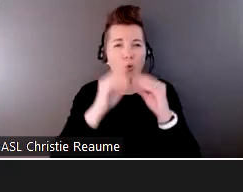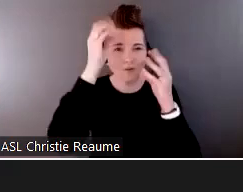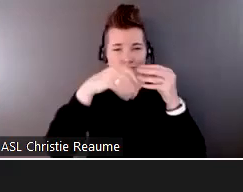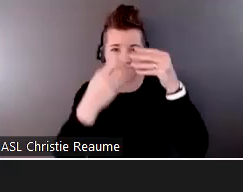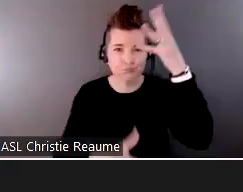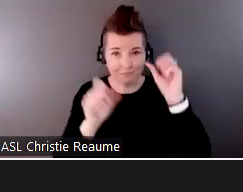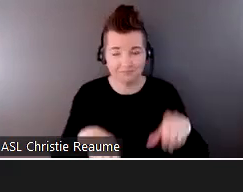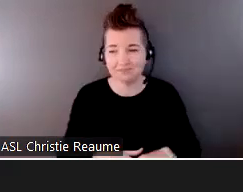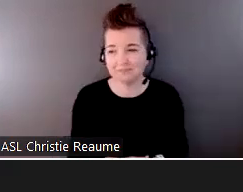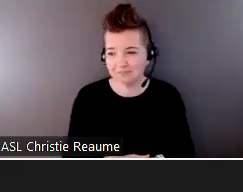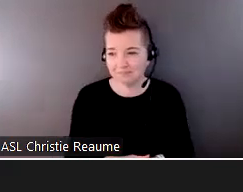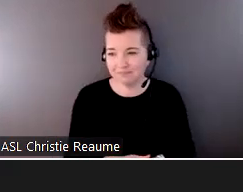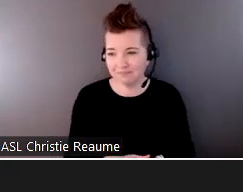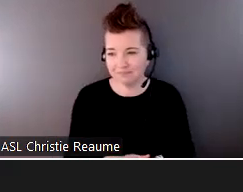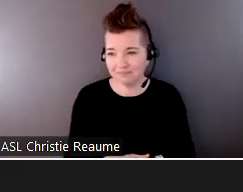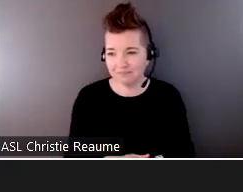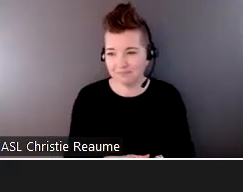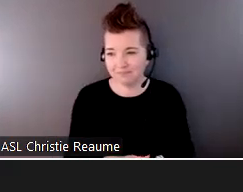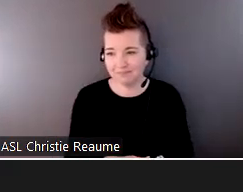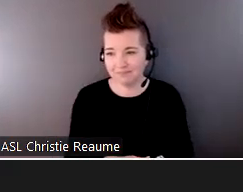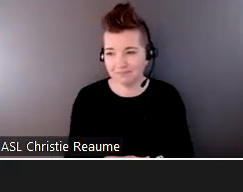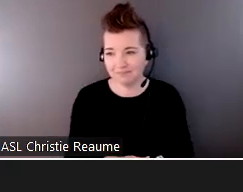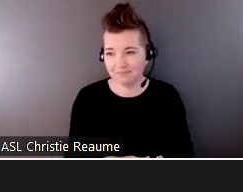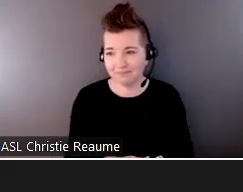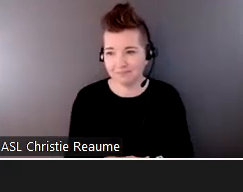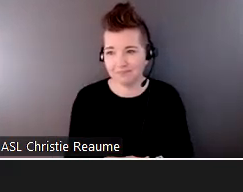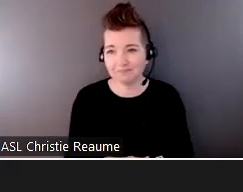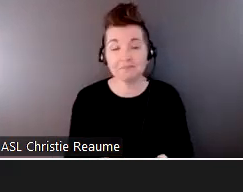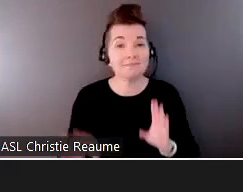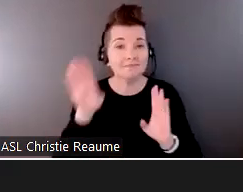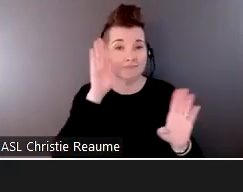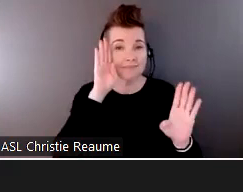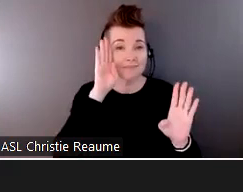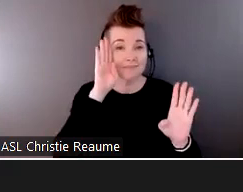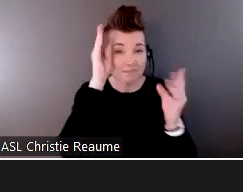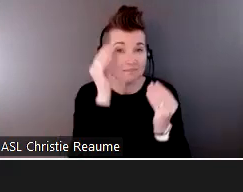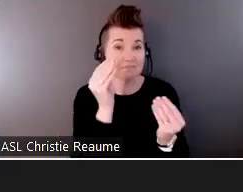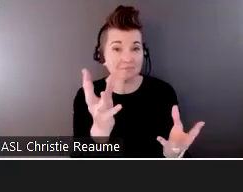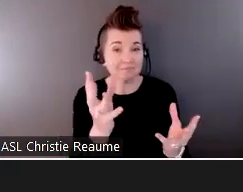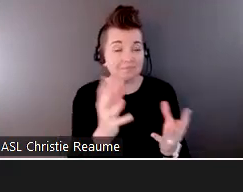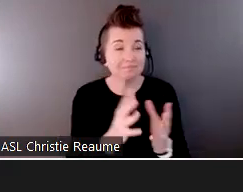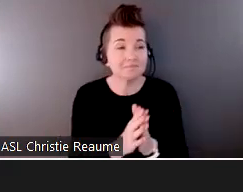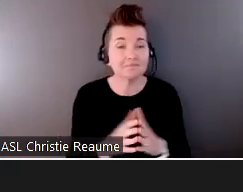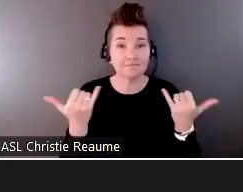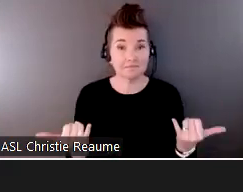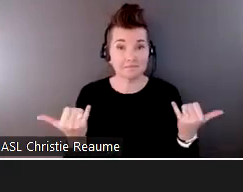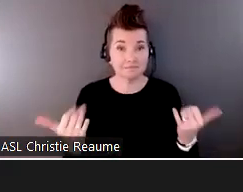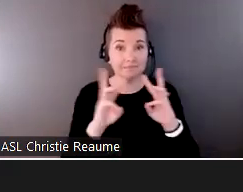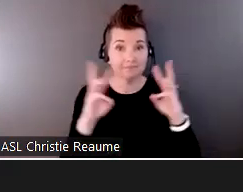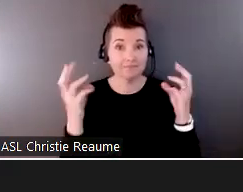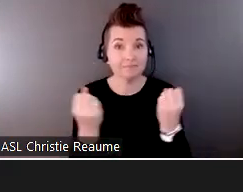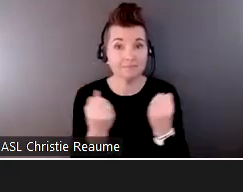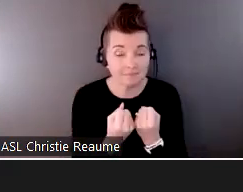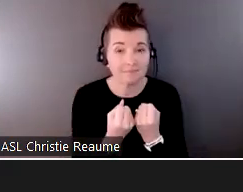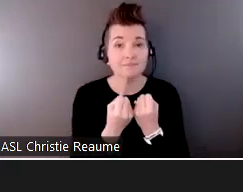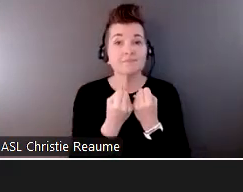as um uh acknowledgment um the webinar uh today is has no information or opinions